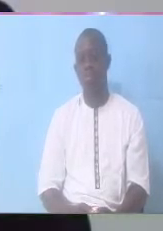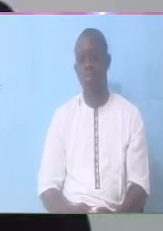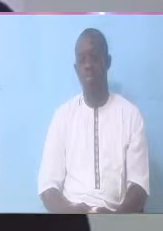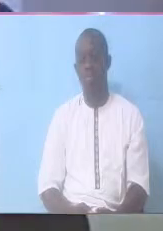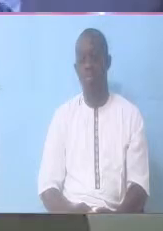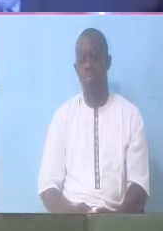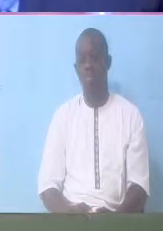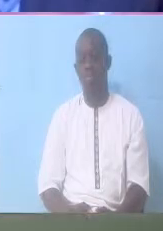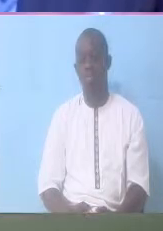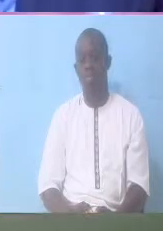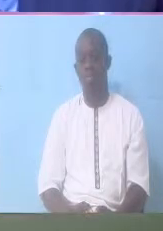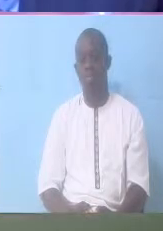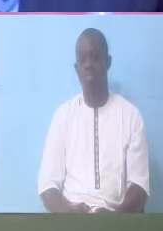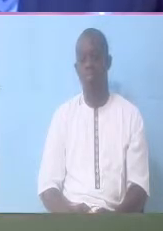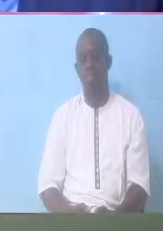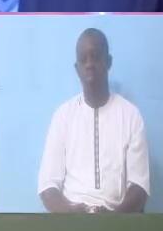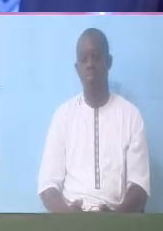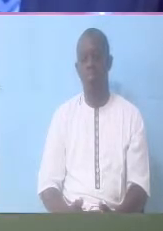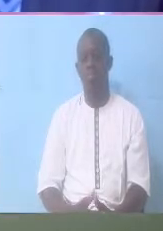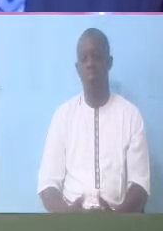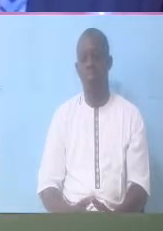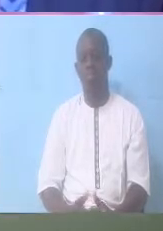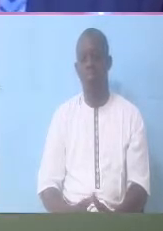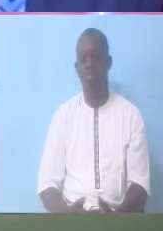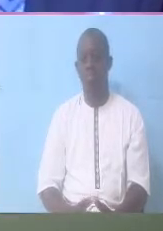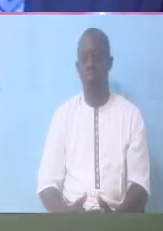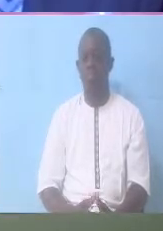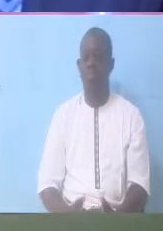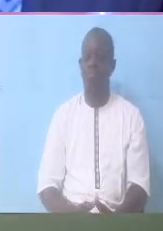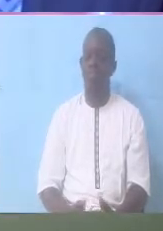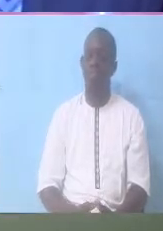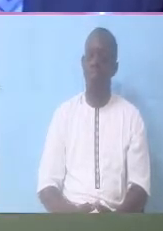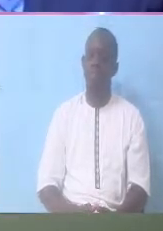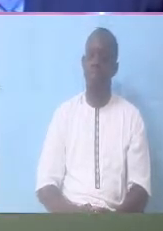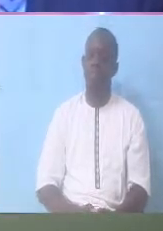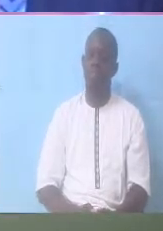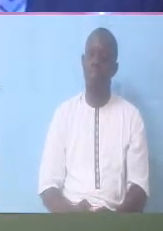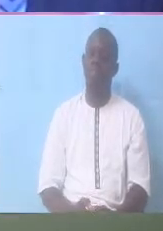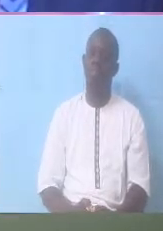then he asked Interpol to deport them to their various countries.